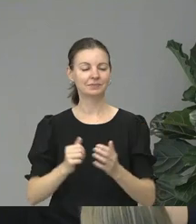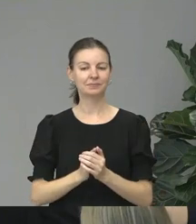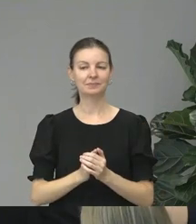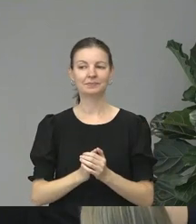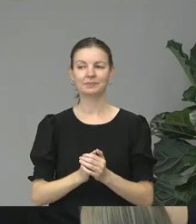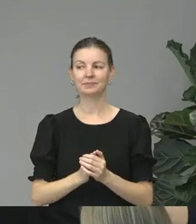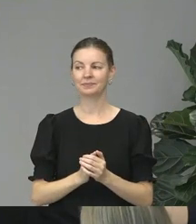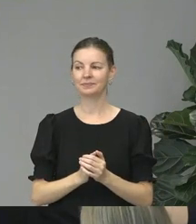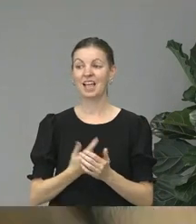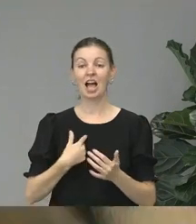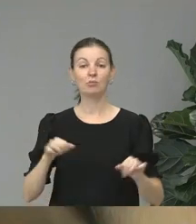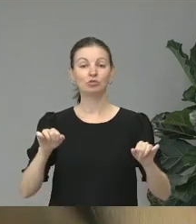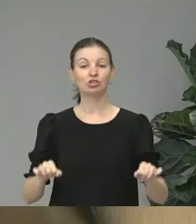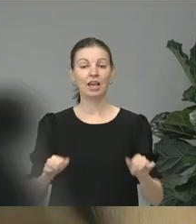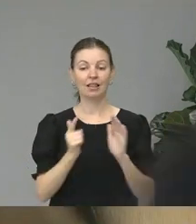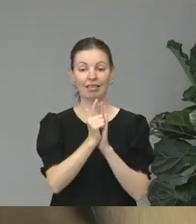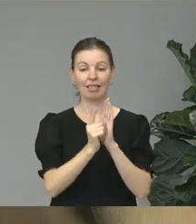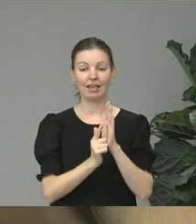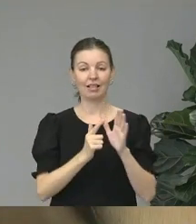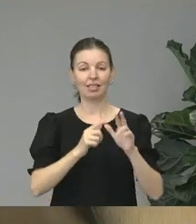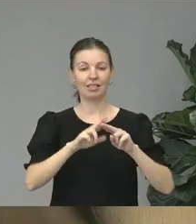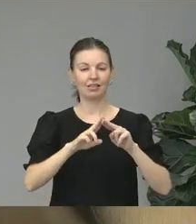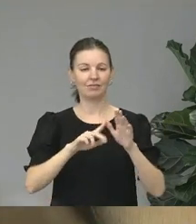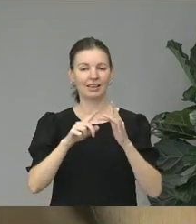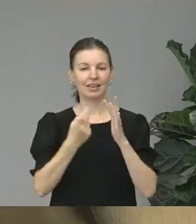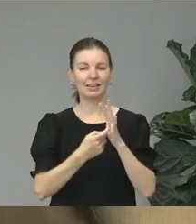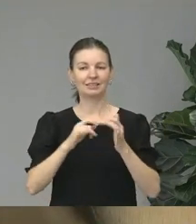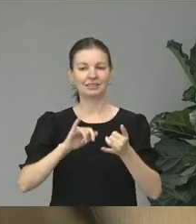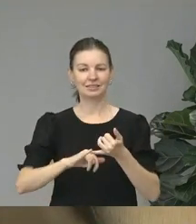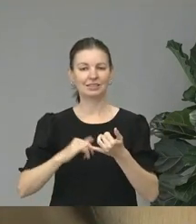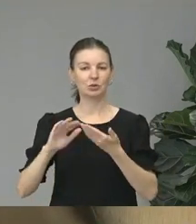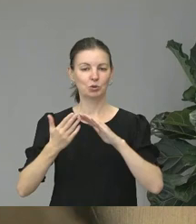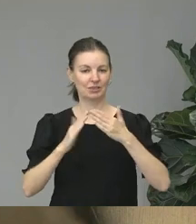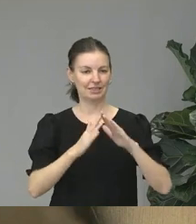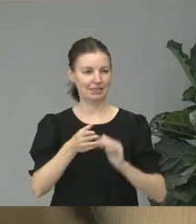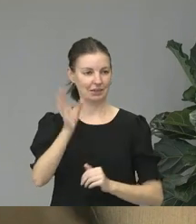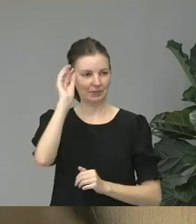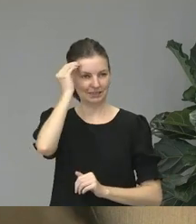I'm the chair of the Legal Affairs and Community Committee